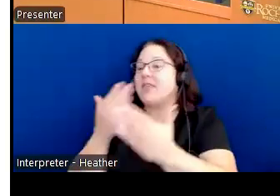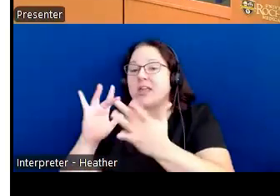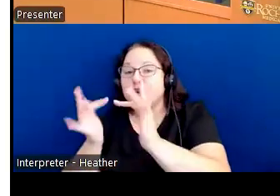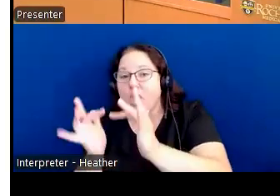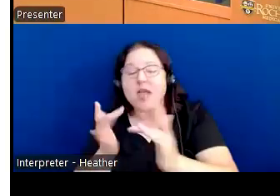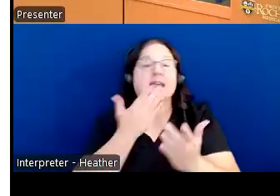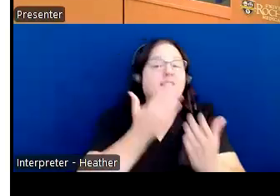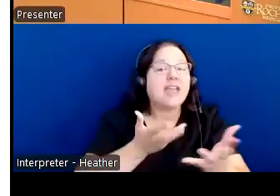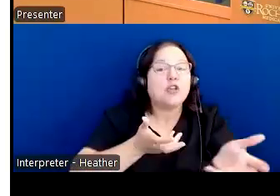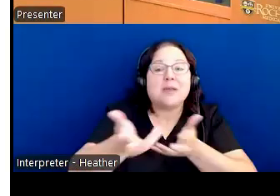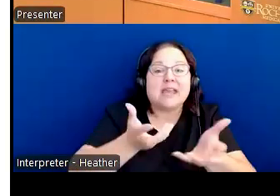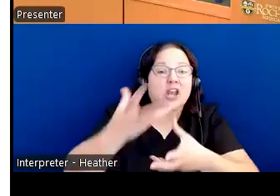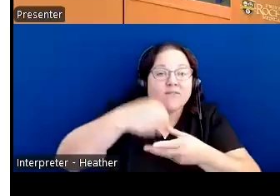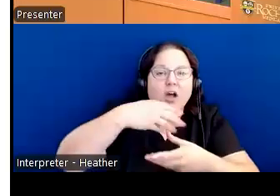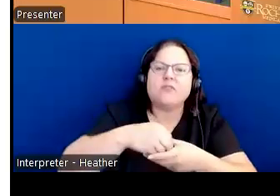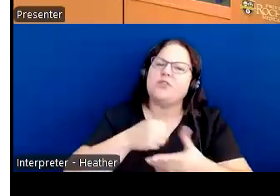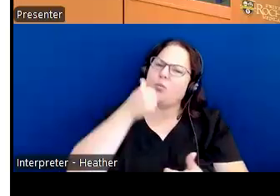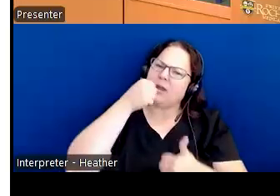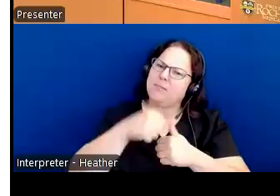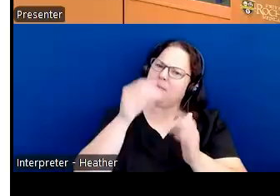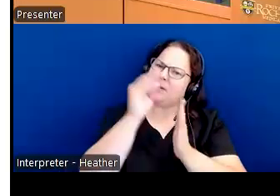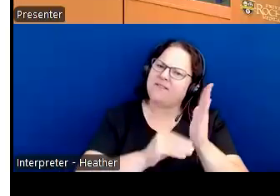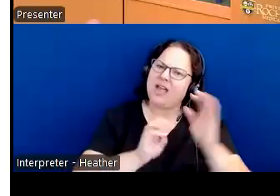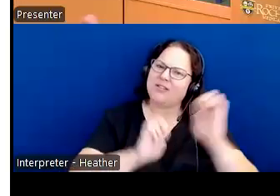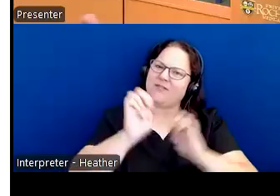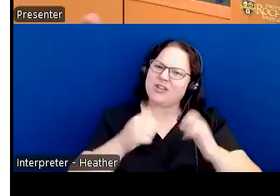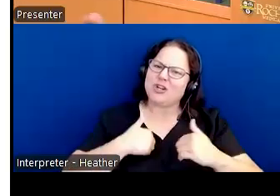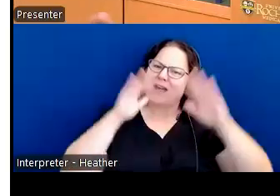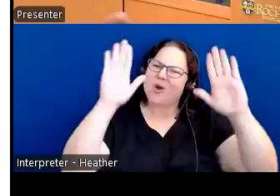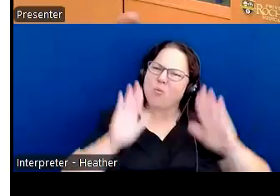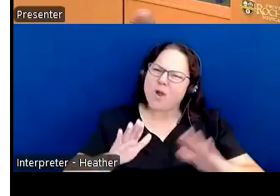engagement. Please don't forget to fill out the evaluation and have a great afternoon.